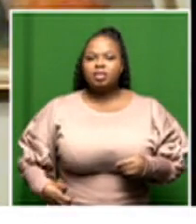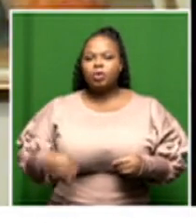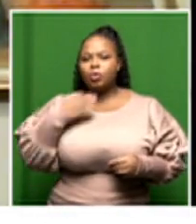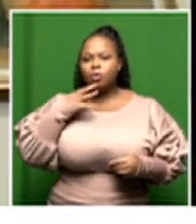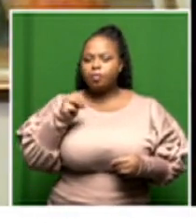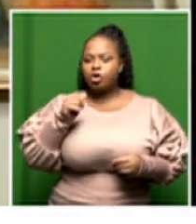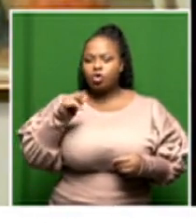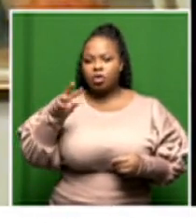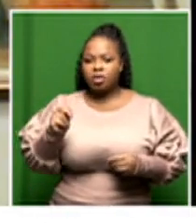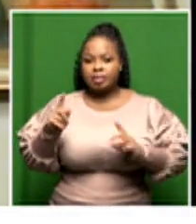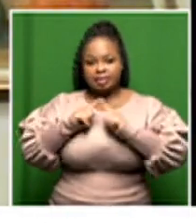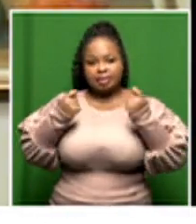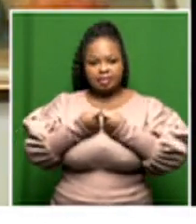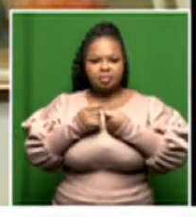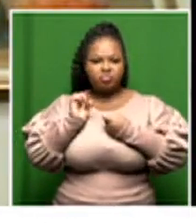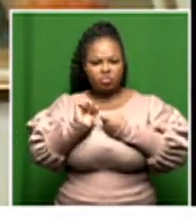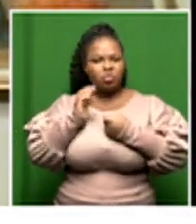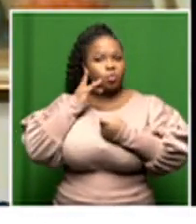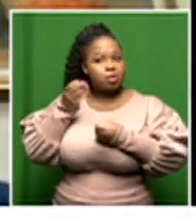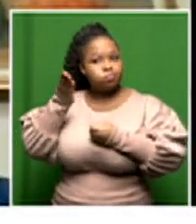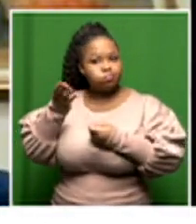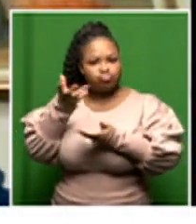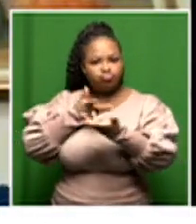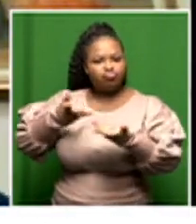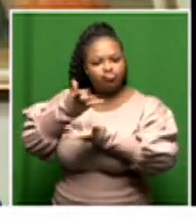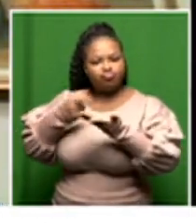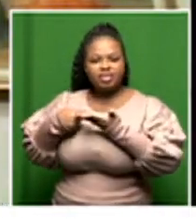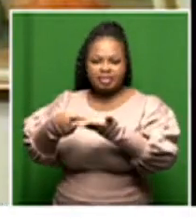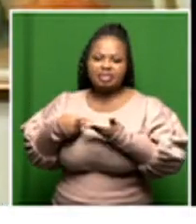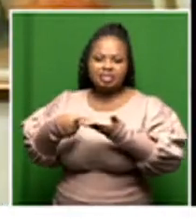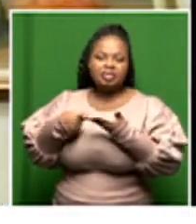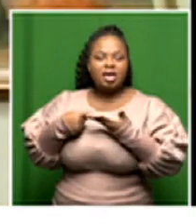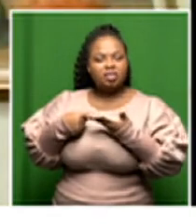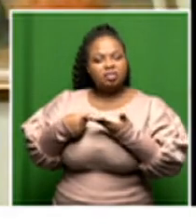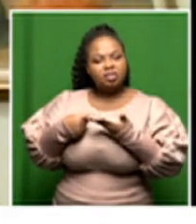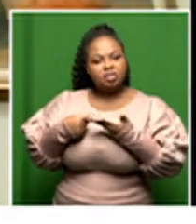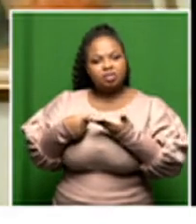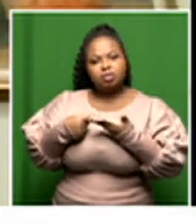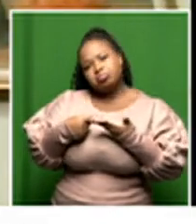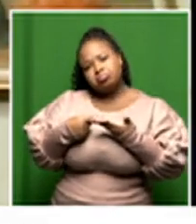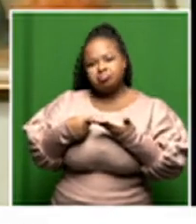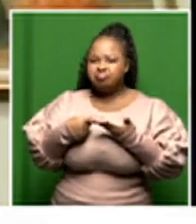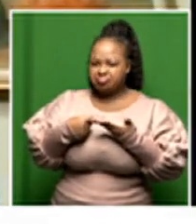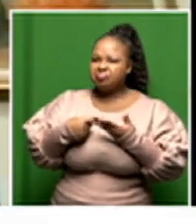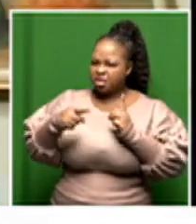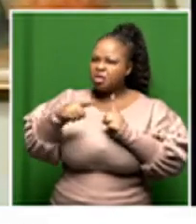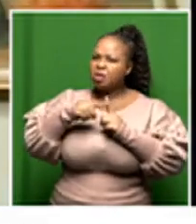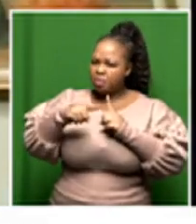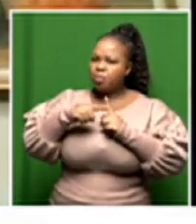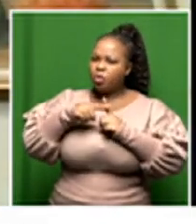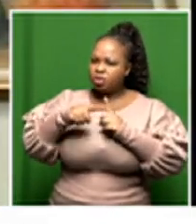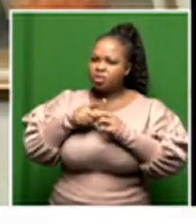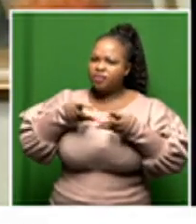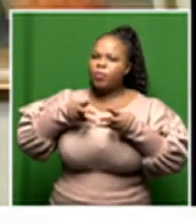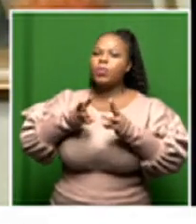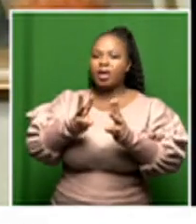his team. And the discussion did move somewhat toward a more positive